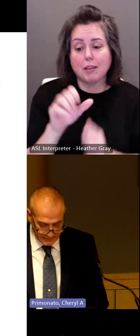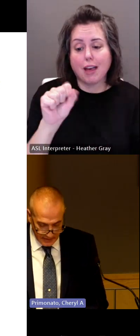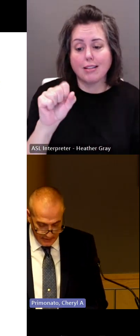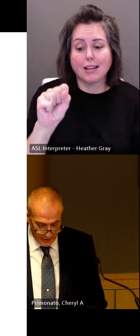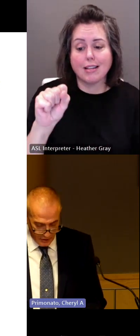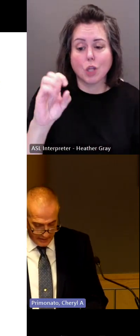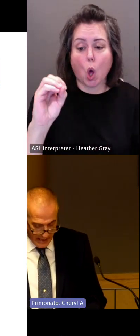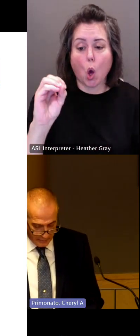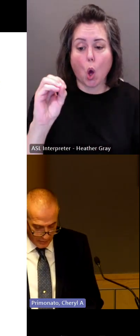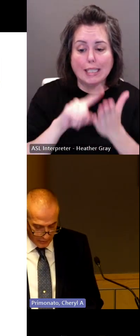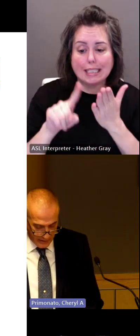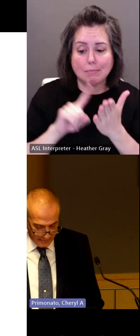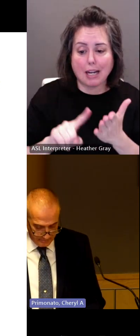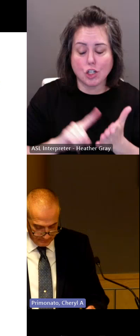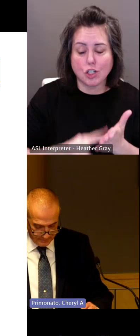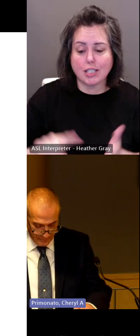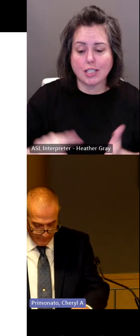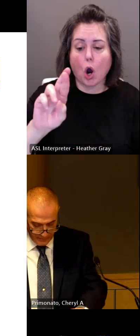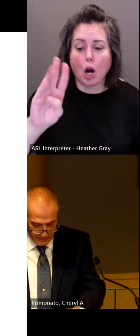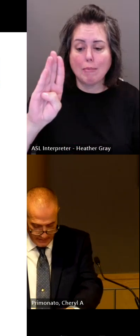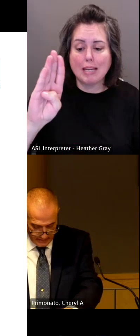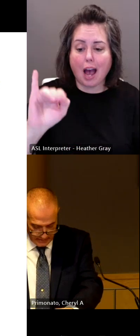inspections, the RDI program,